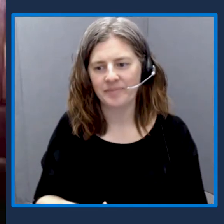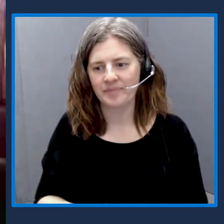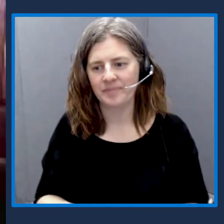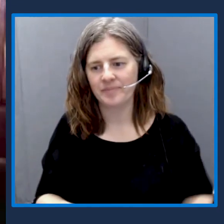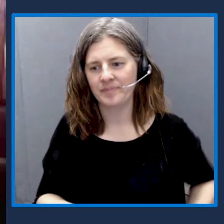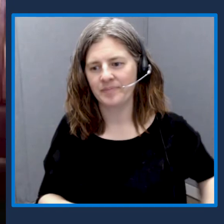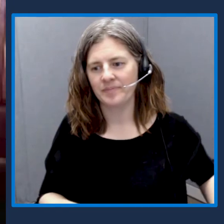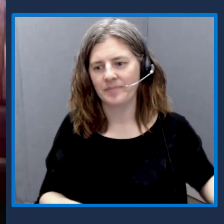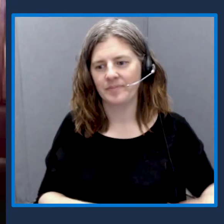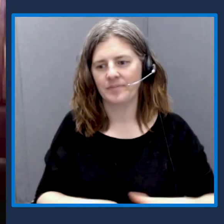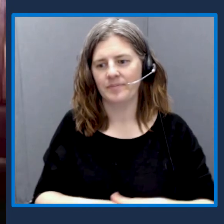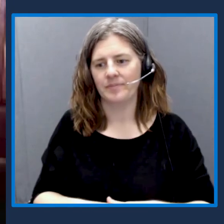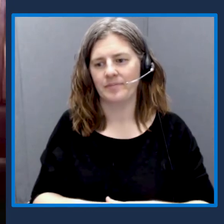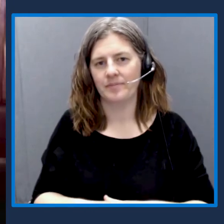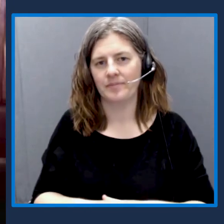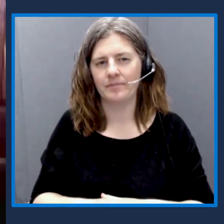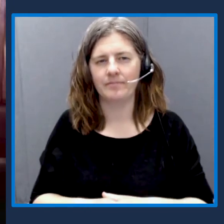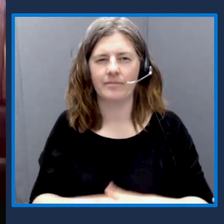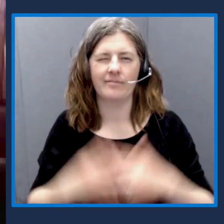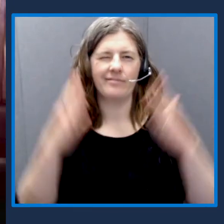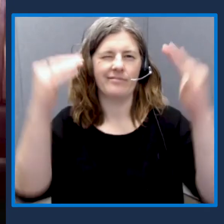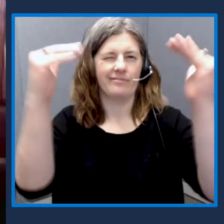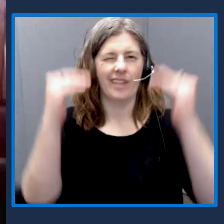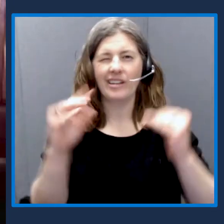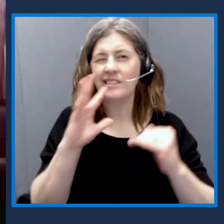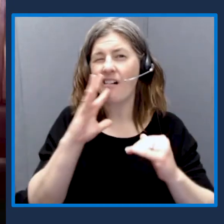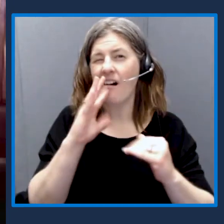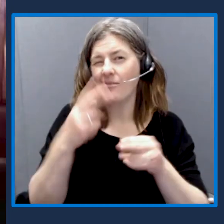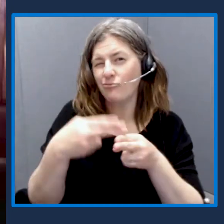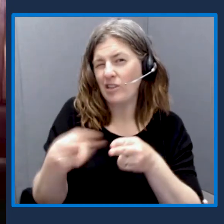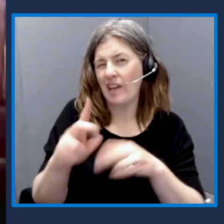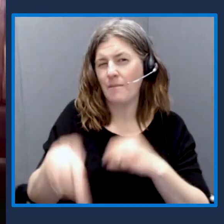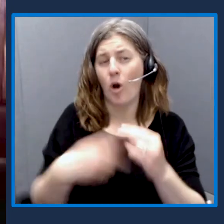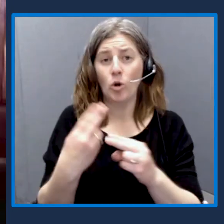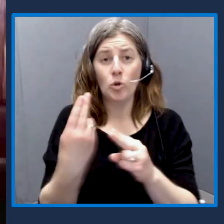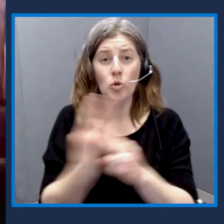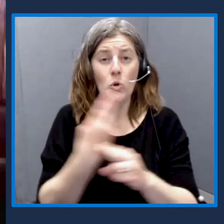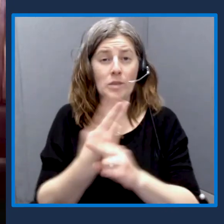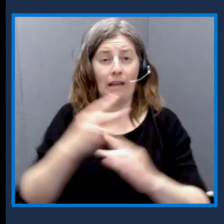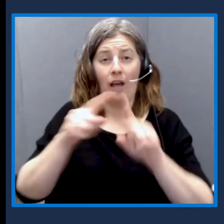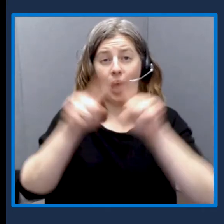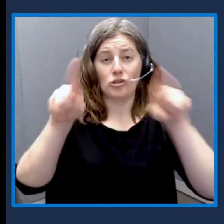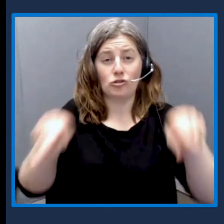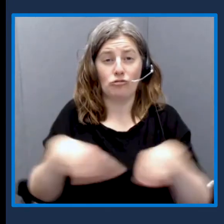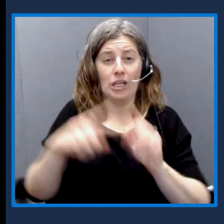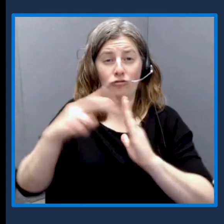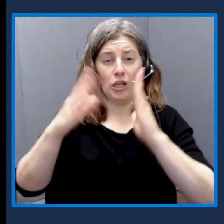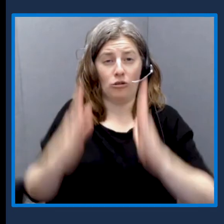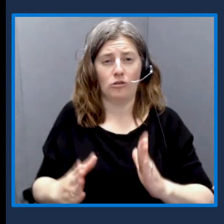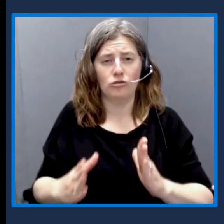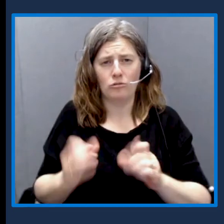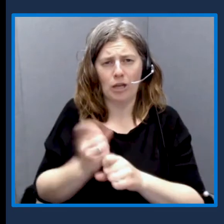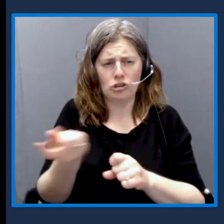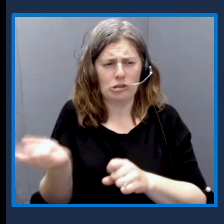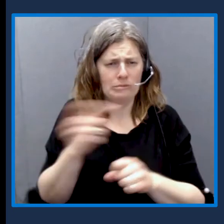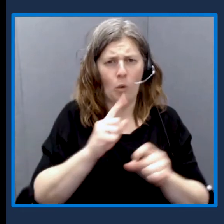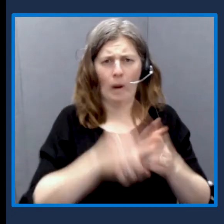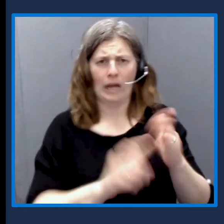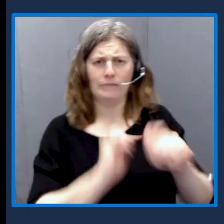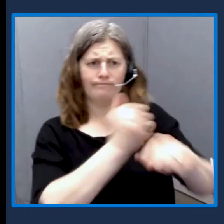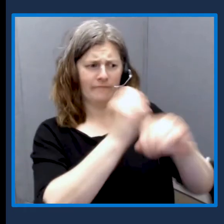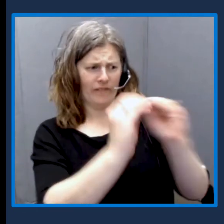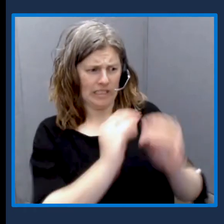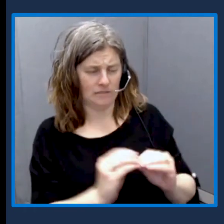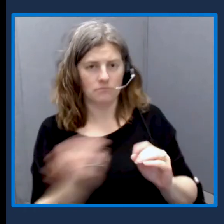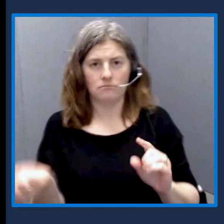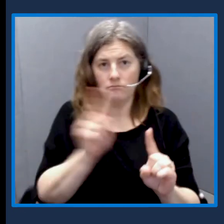Next, we'll talk a little bit about using a screen reader to verify. So as